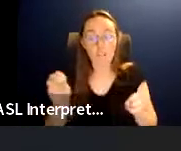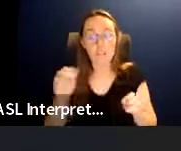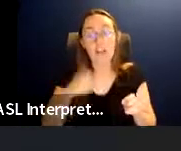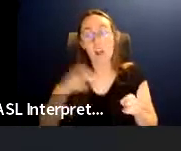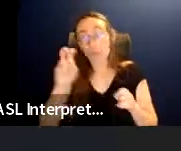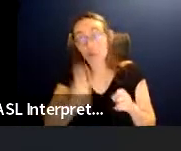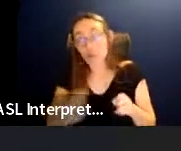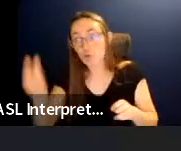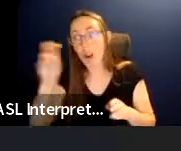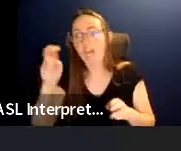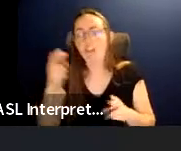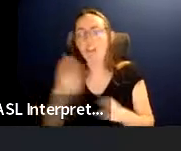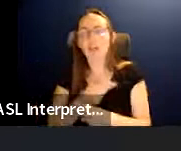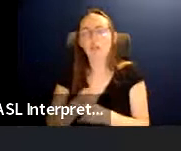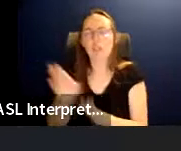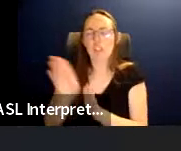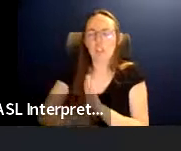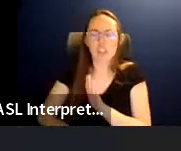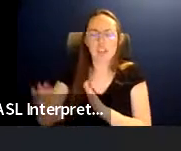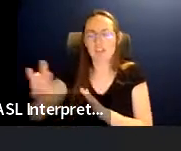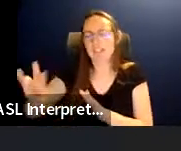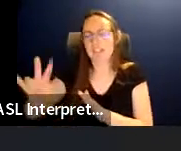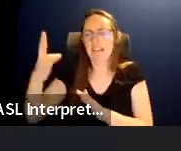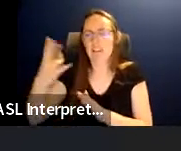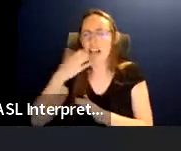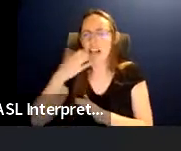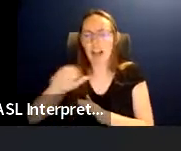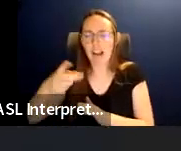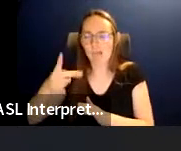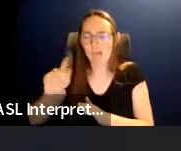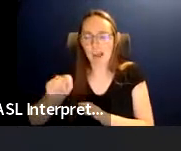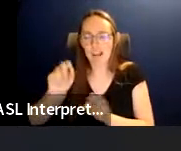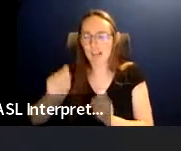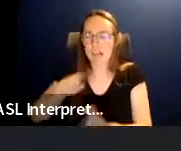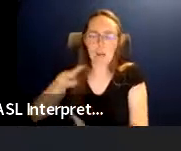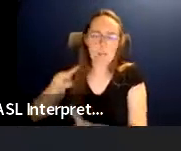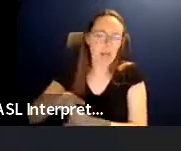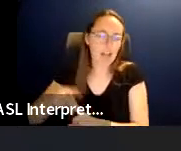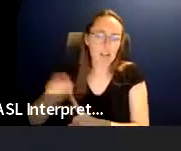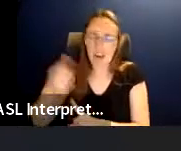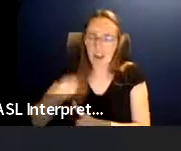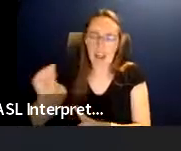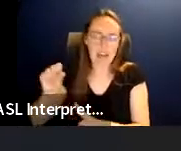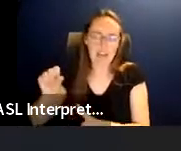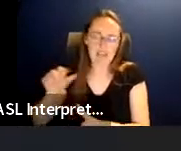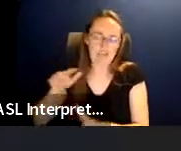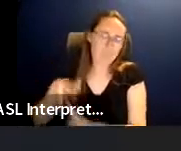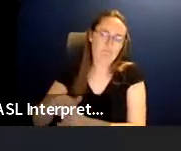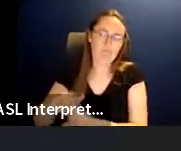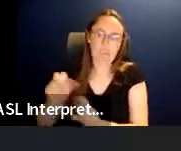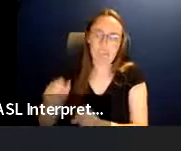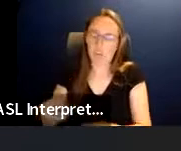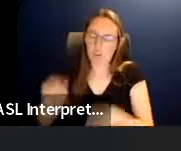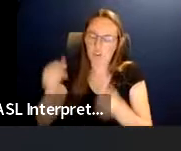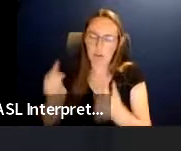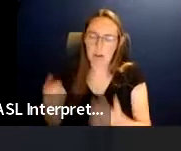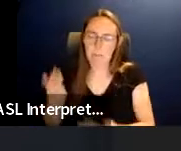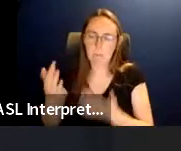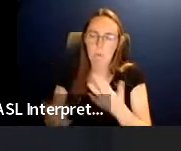cheap $7 hot pot that I can plug into any outlet and I can quickly boil some water that